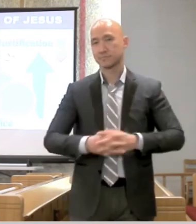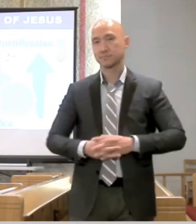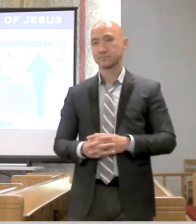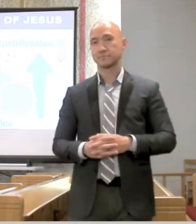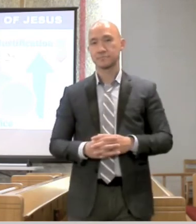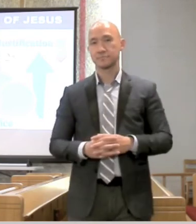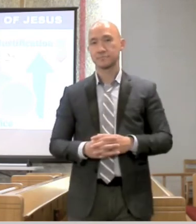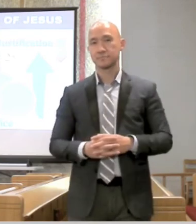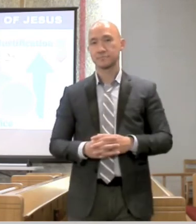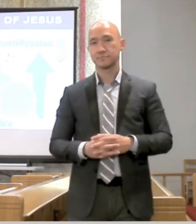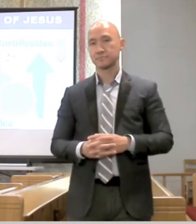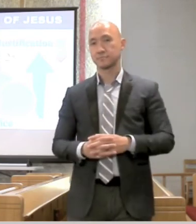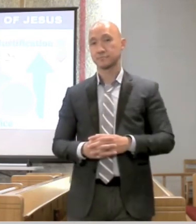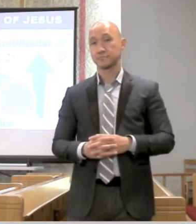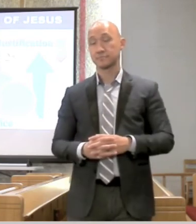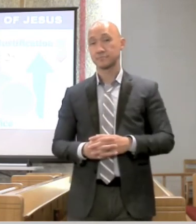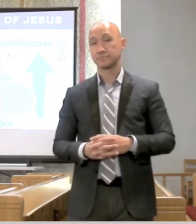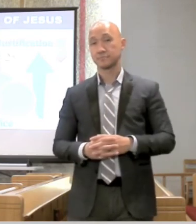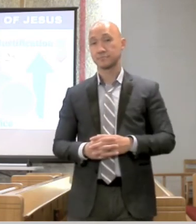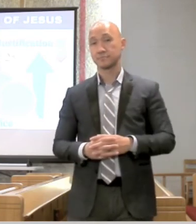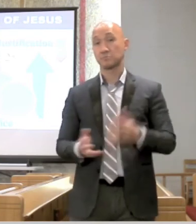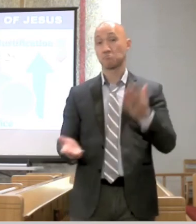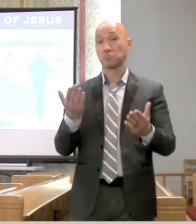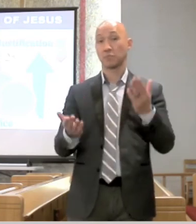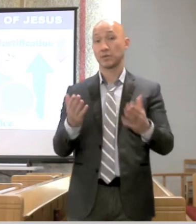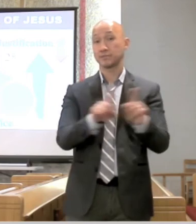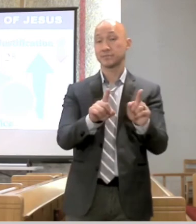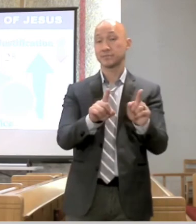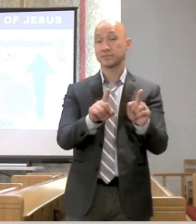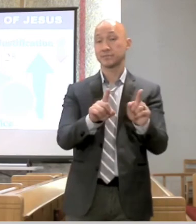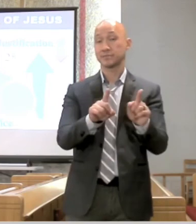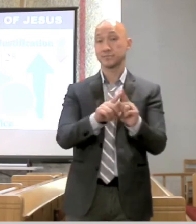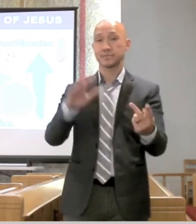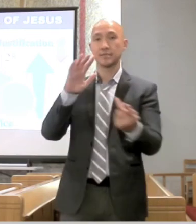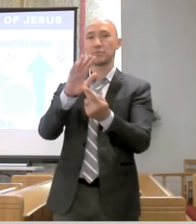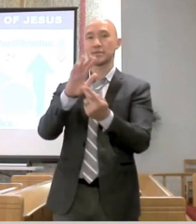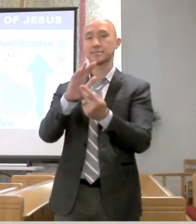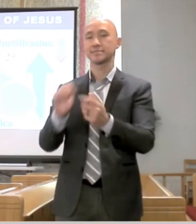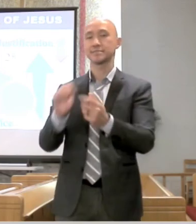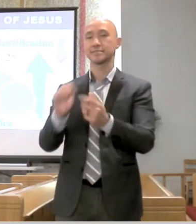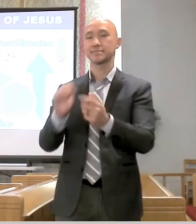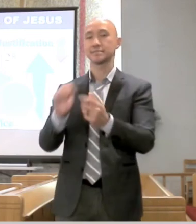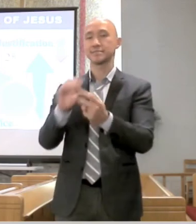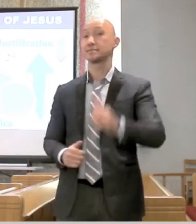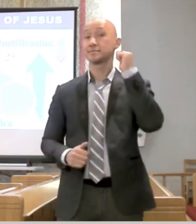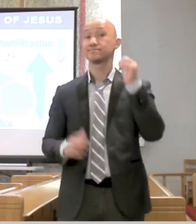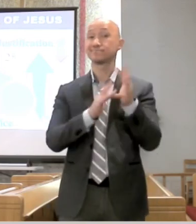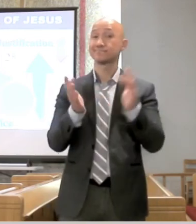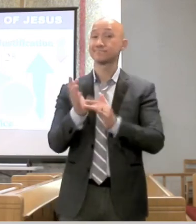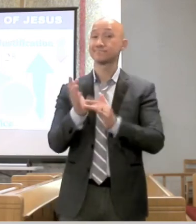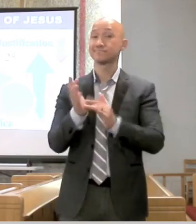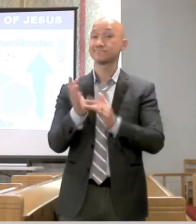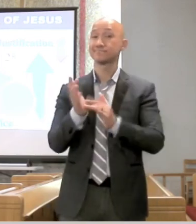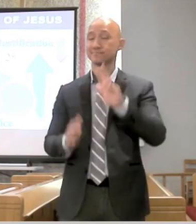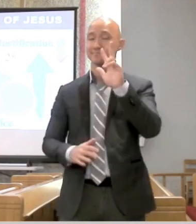Maybe you could have been Peter, right? I identify with Peter, who denied Jesus 3 times.